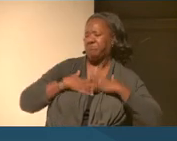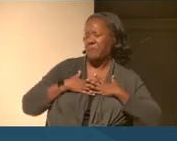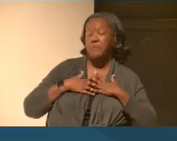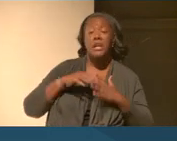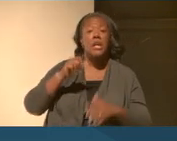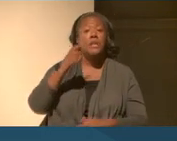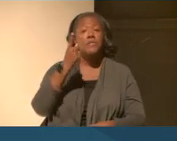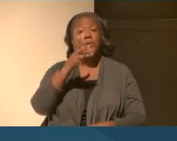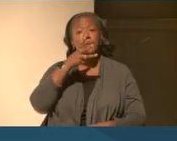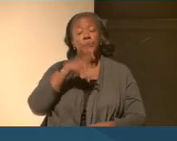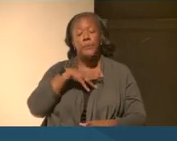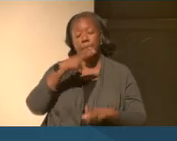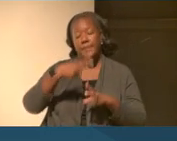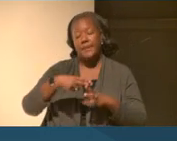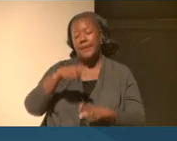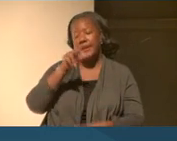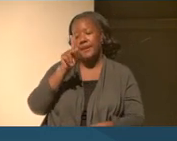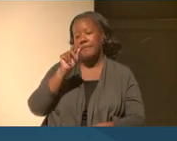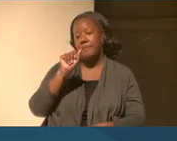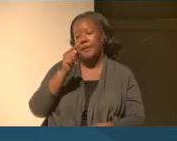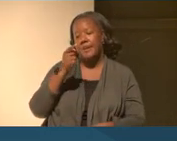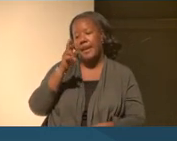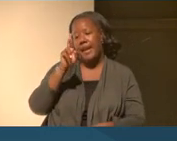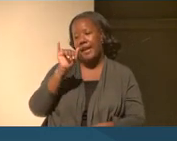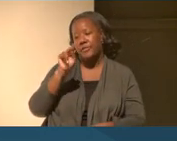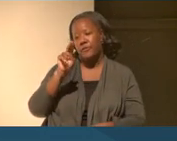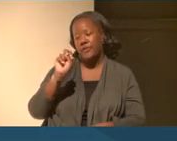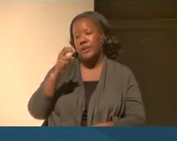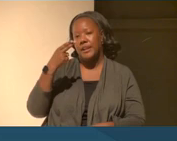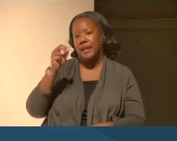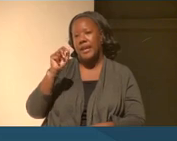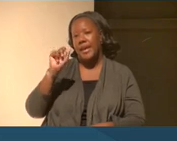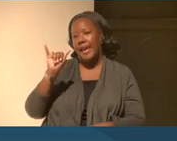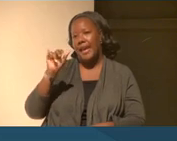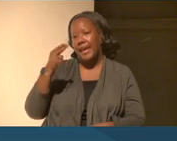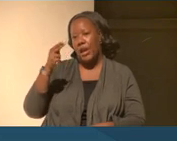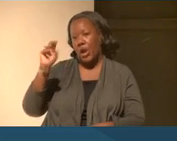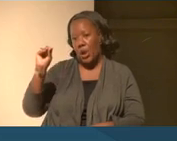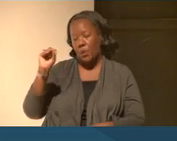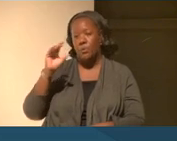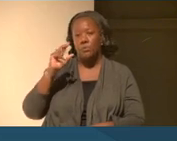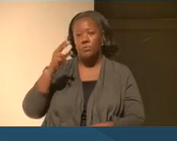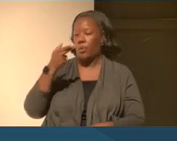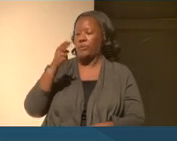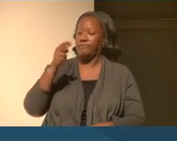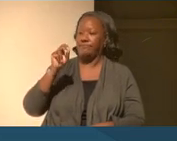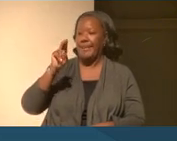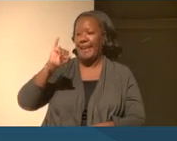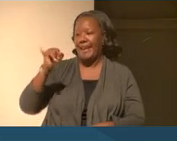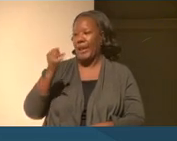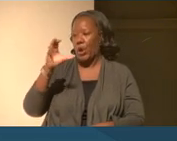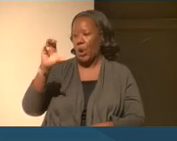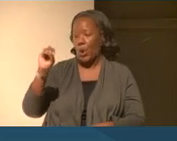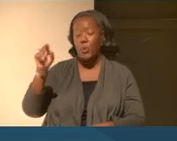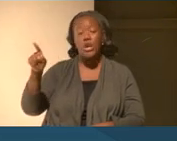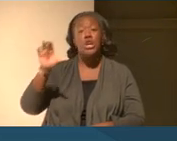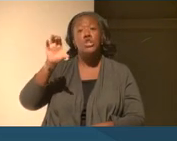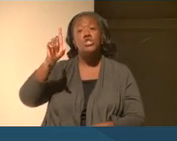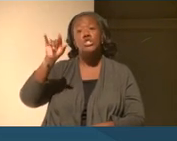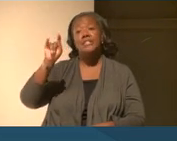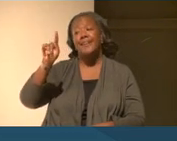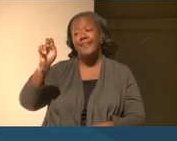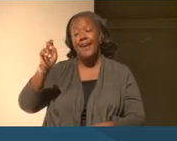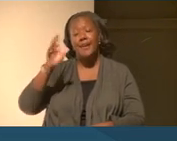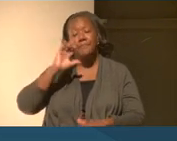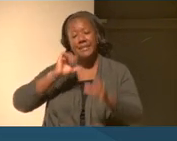named Catherine Hayhoe, she's the chief scientist for the Nature Conservancy. She's also a climate scientist, and she's